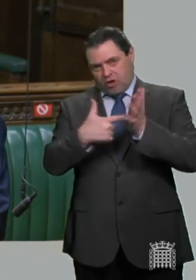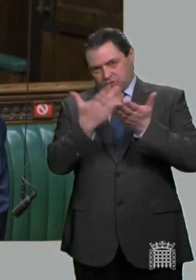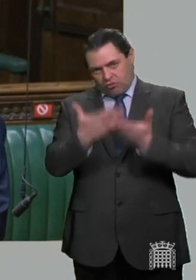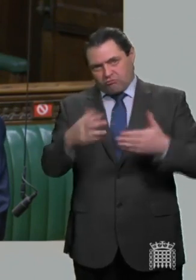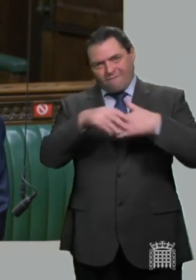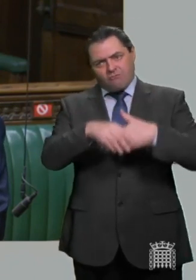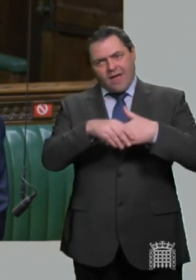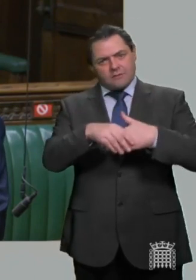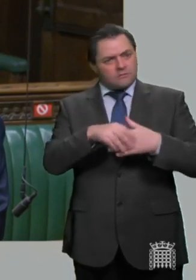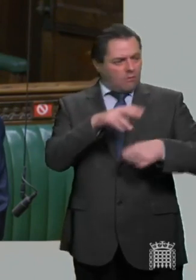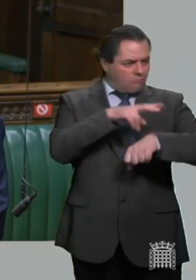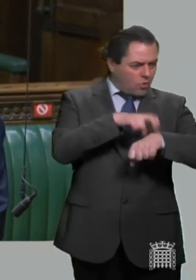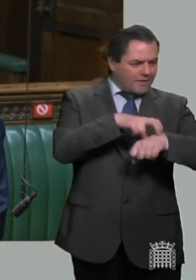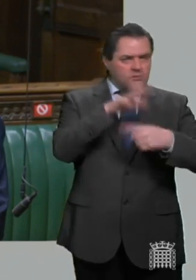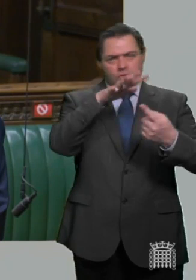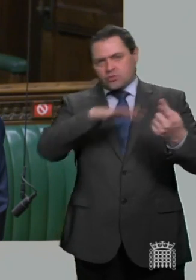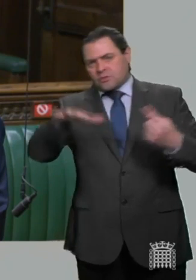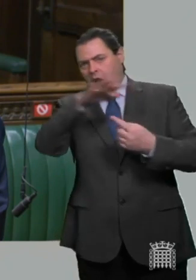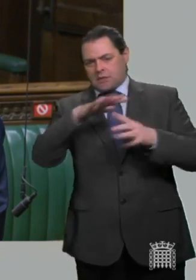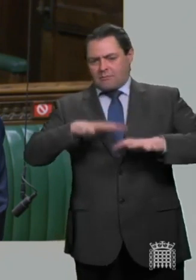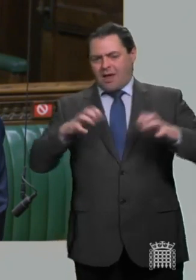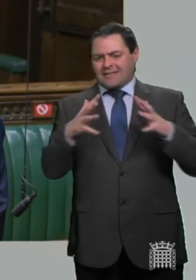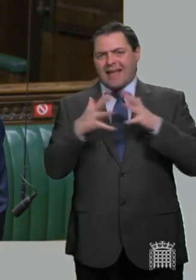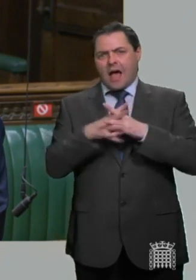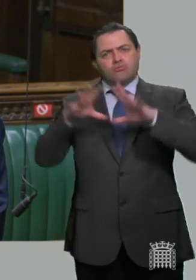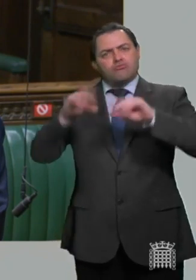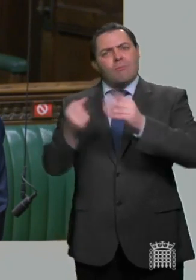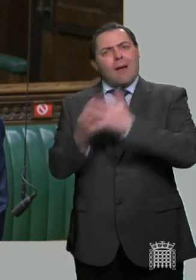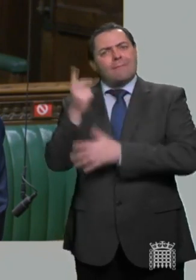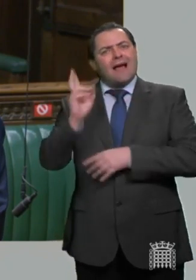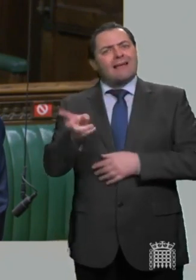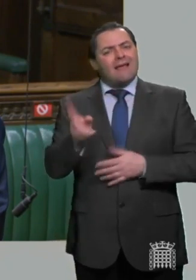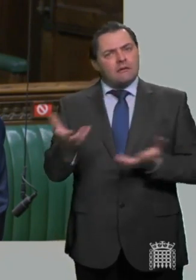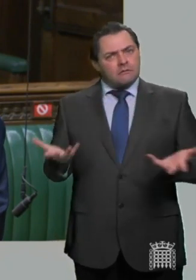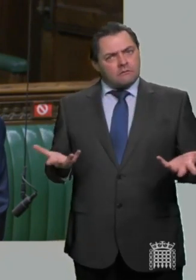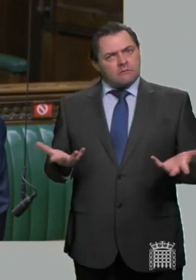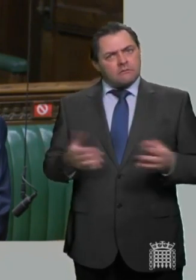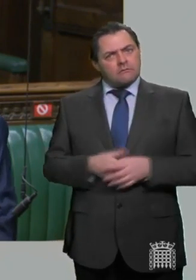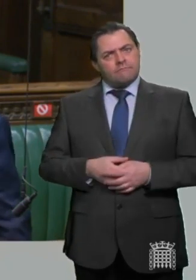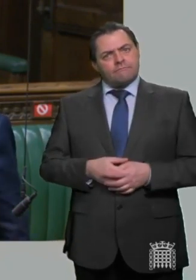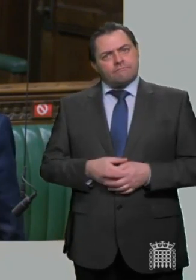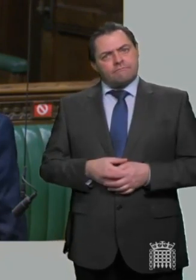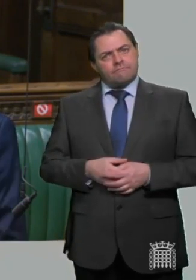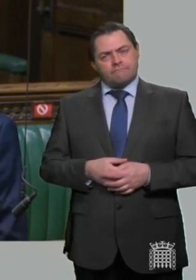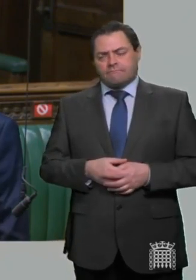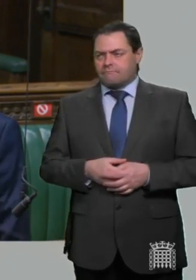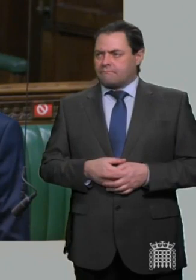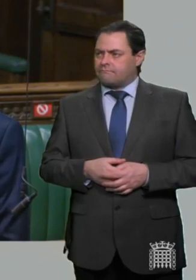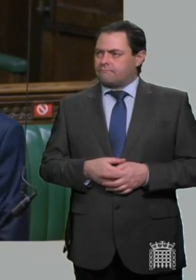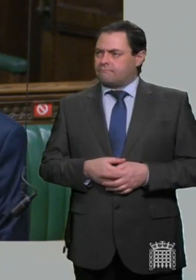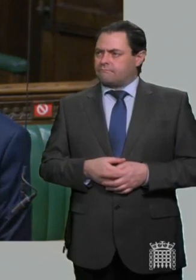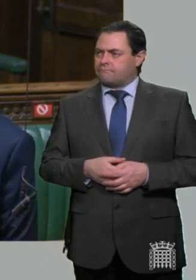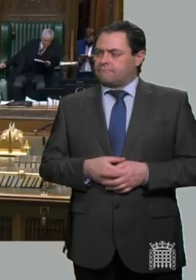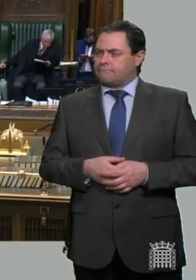society and Parliament can do to make sure that there never will in the future be such senseless